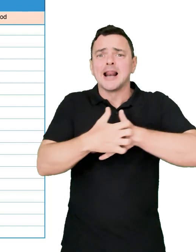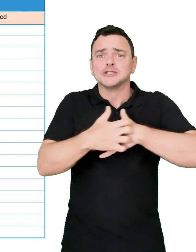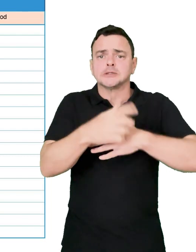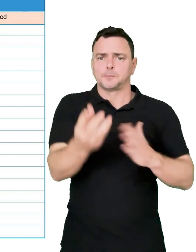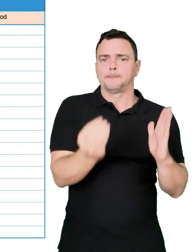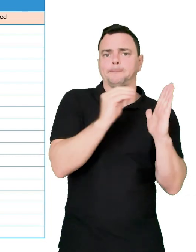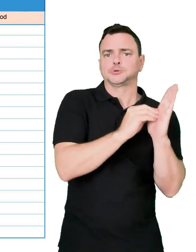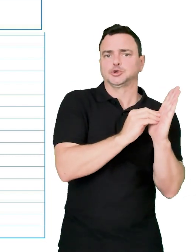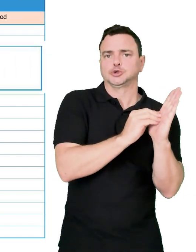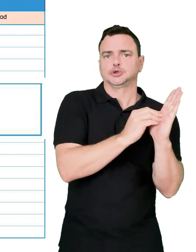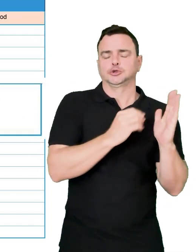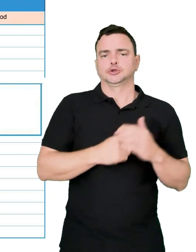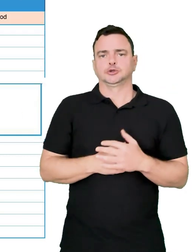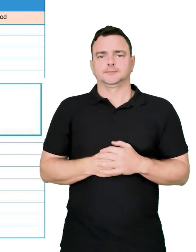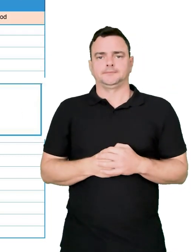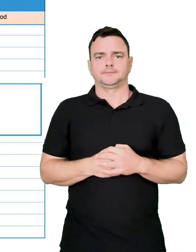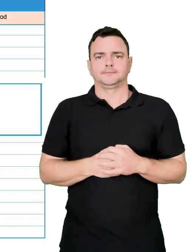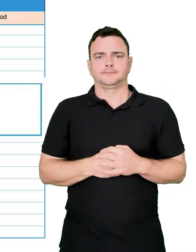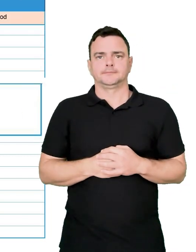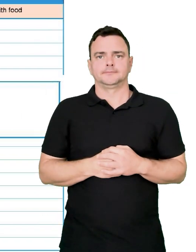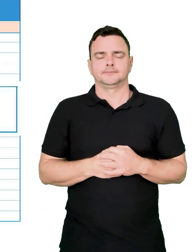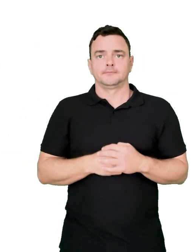Include any allergies you have.